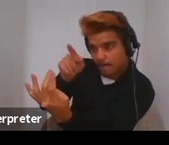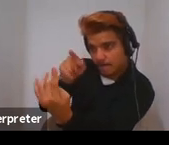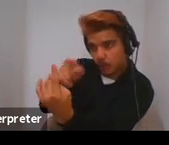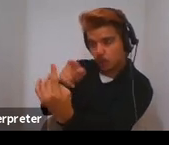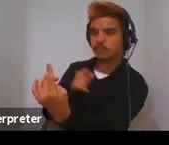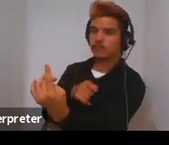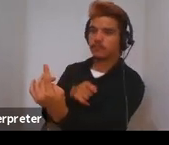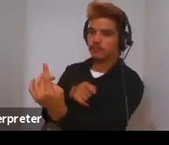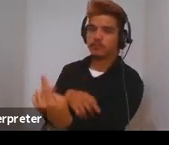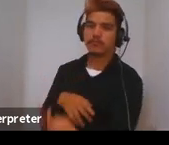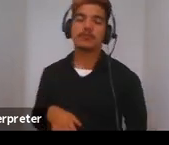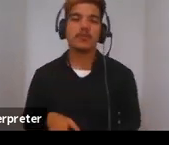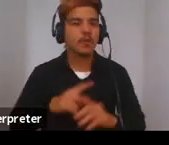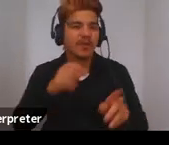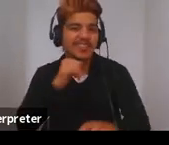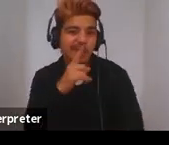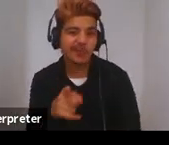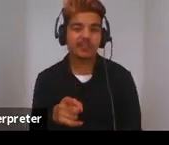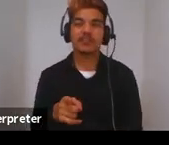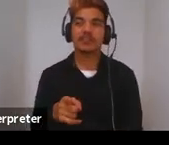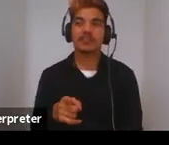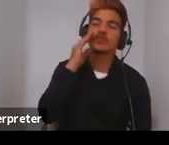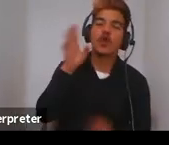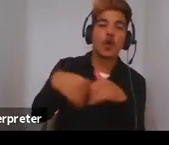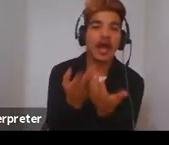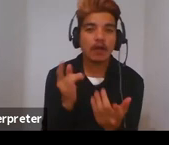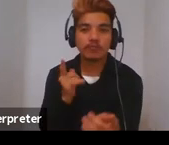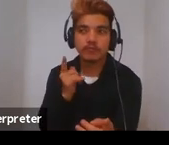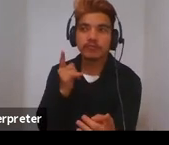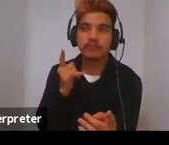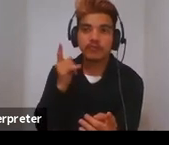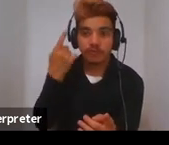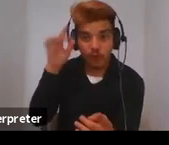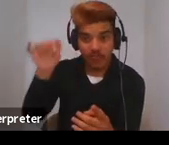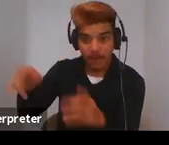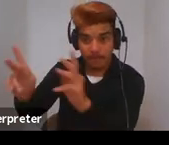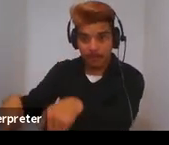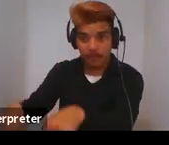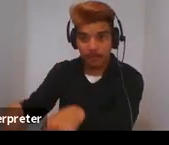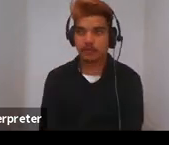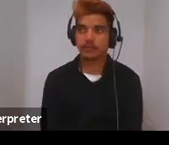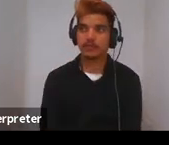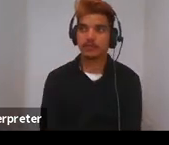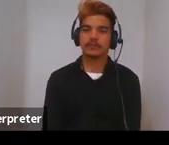on, but you don't really know exactly how it's landing for that person.